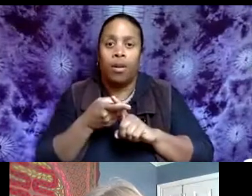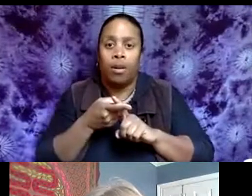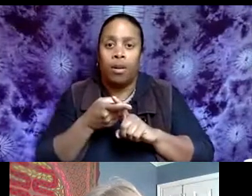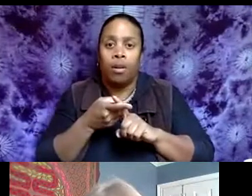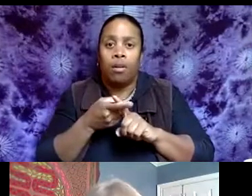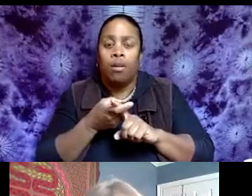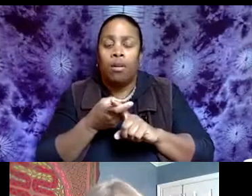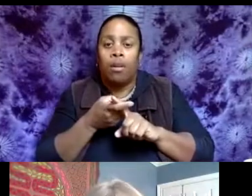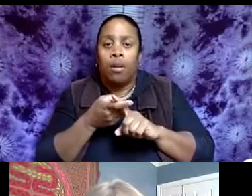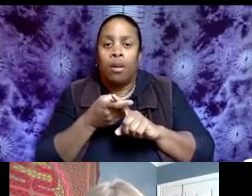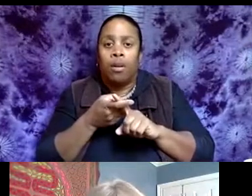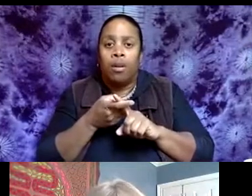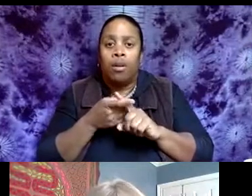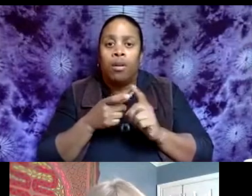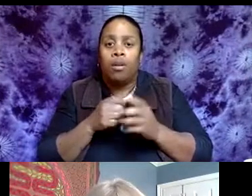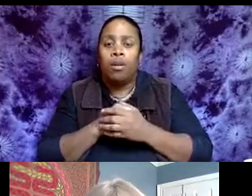not